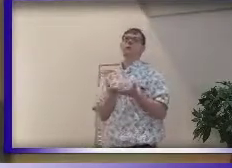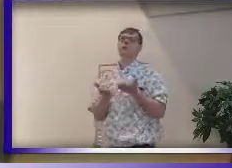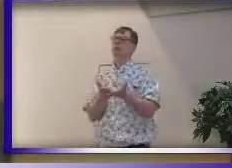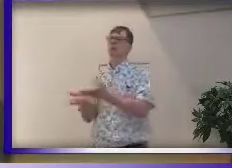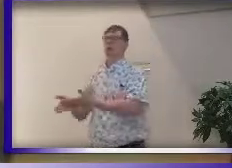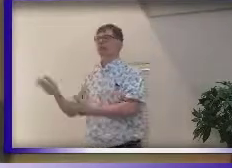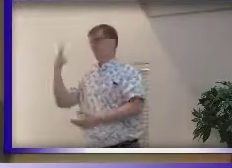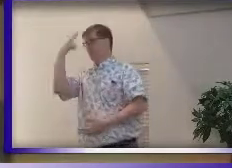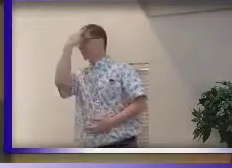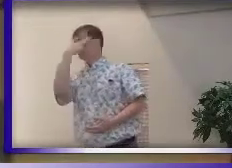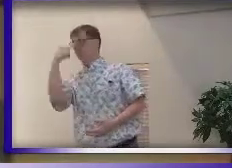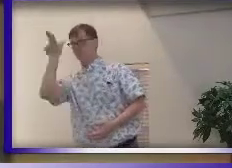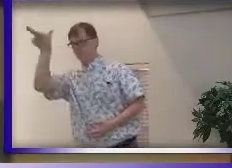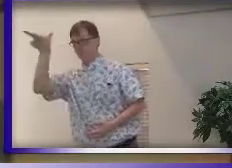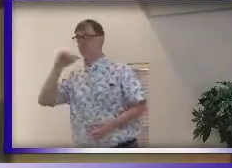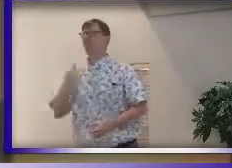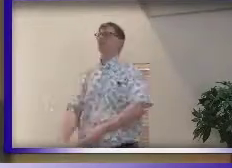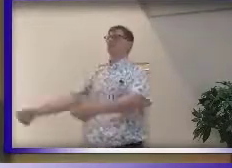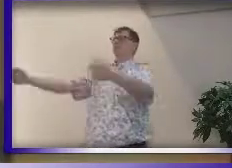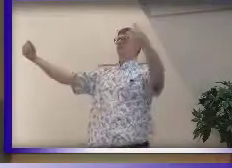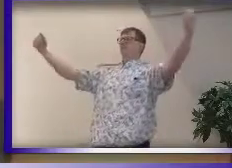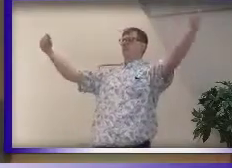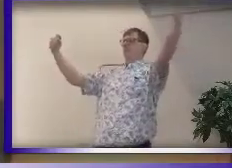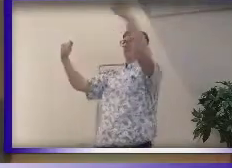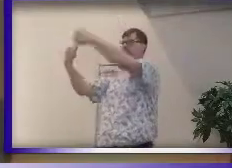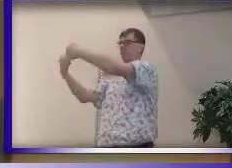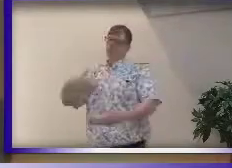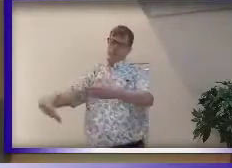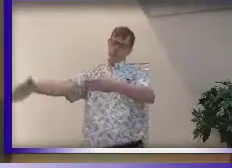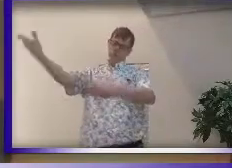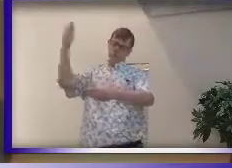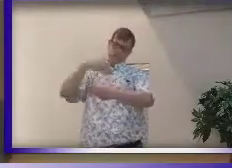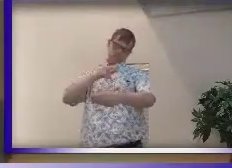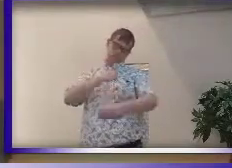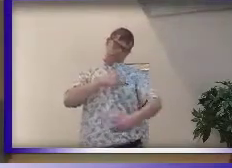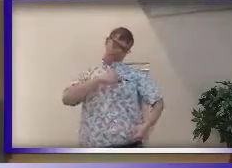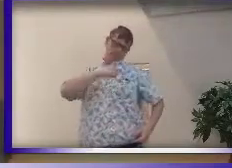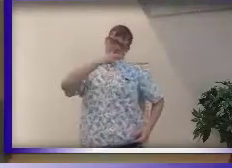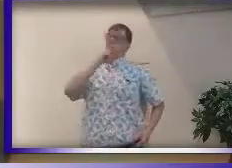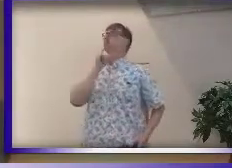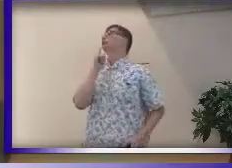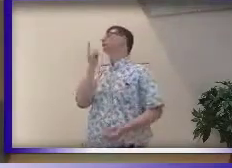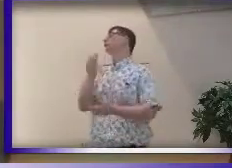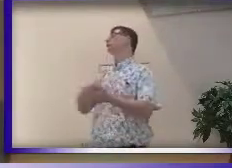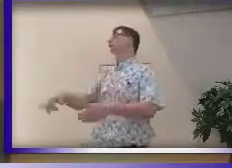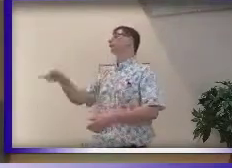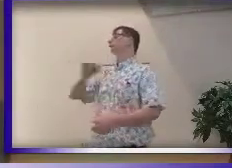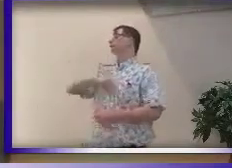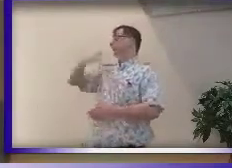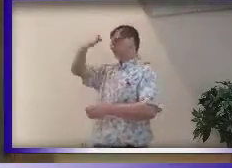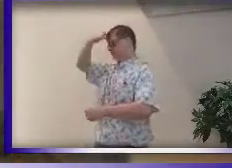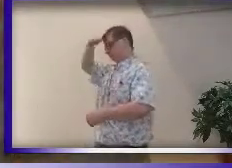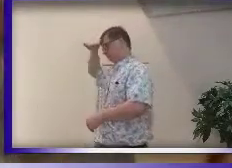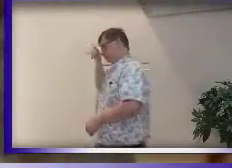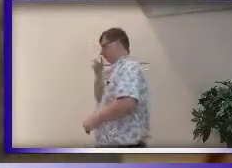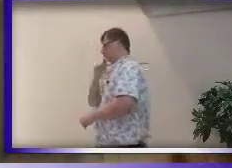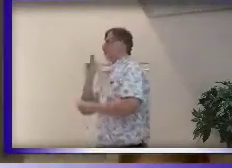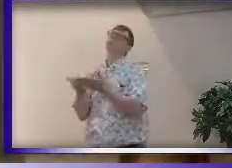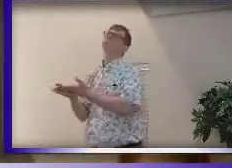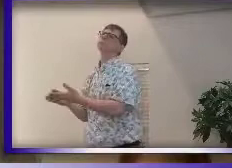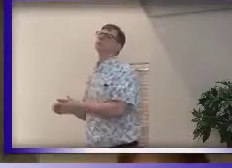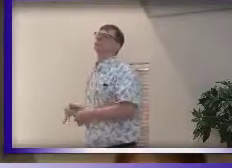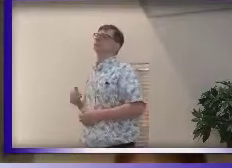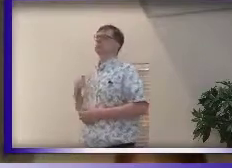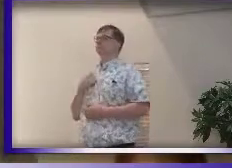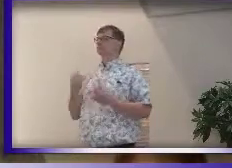look at, what is my ministry really about? What is it that is mine to do? Because if I am